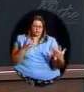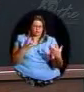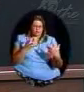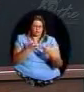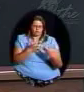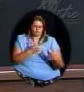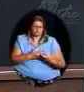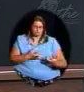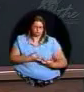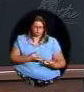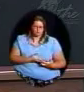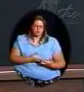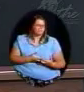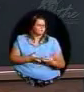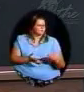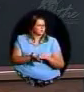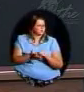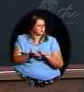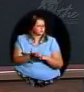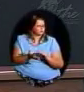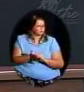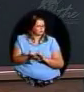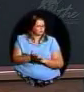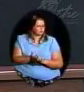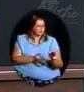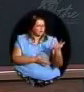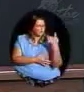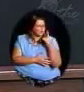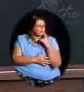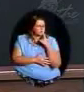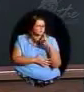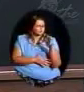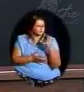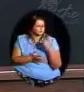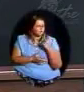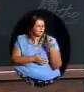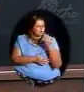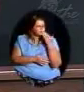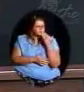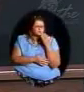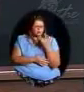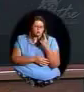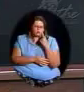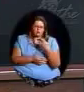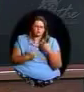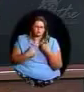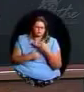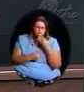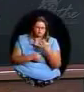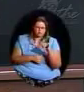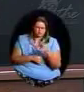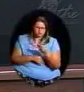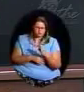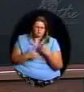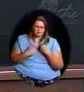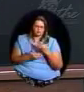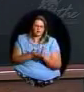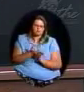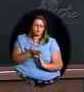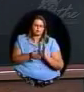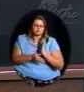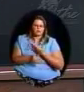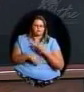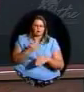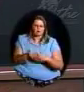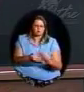documented in a sense. I think we've always known and thought that we were doing a good job, and we had pieces of our process